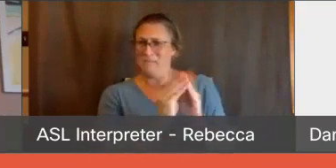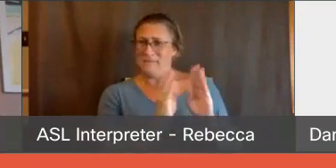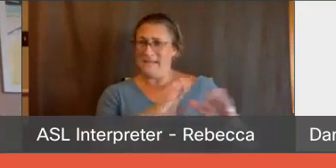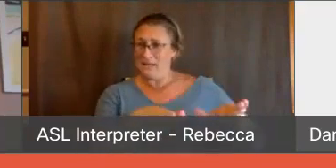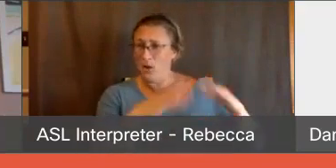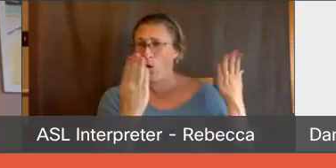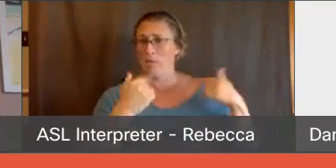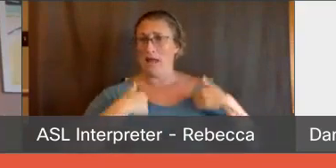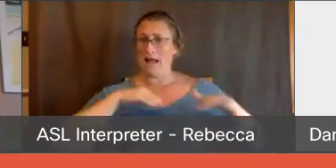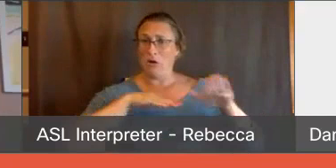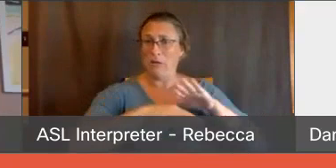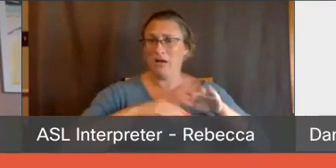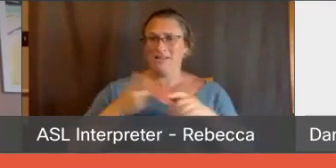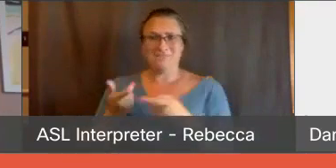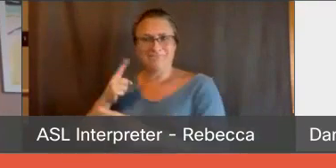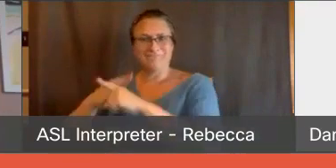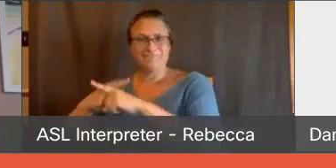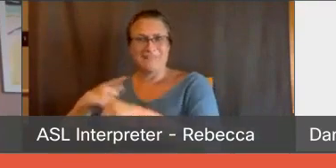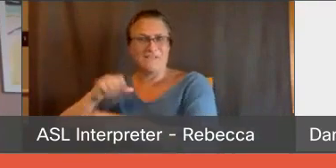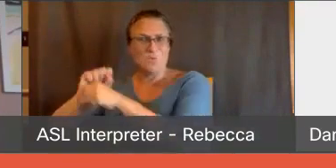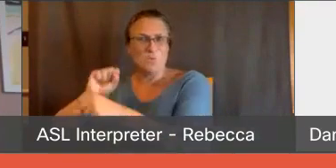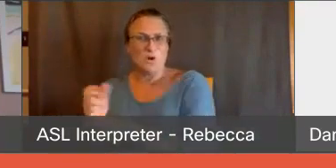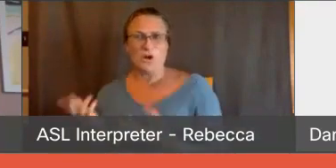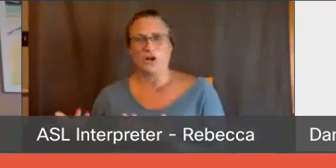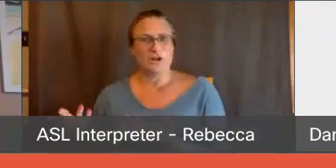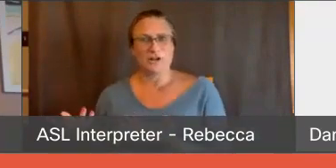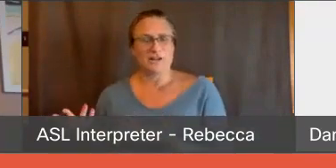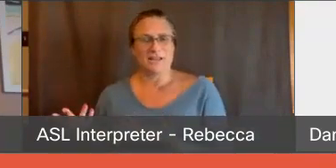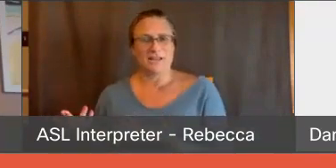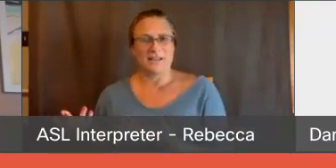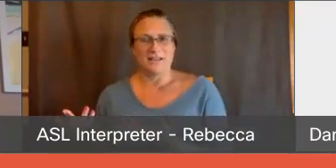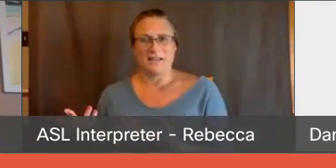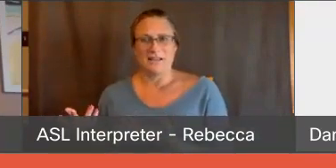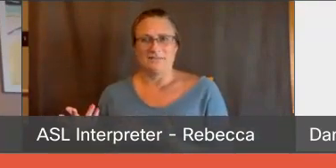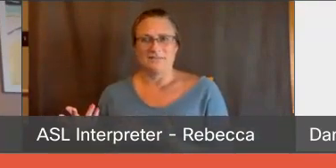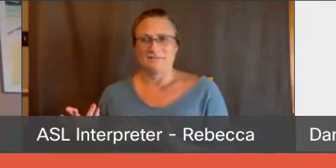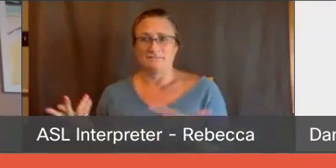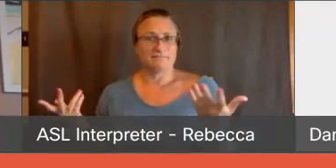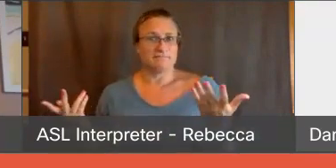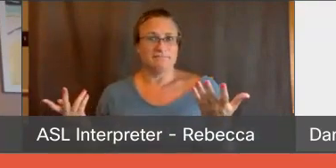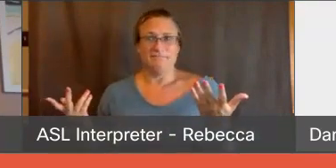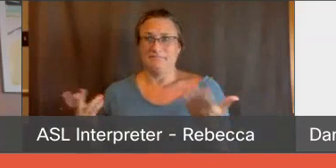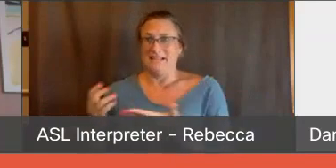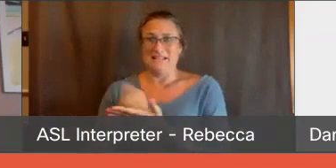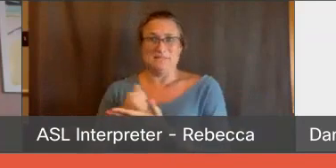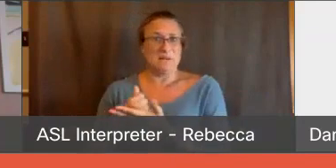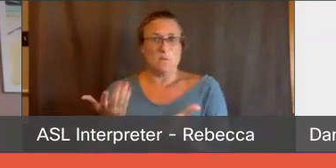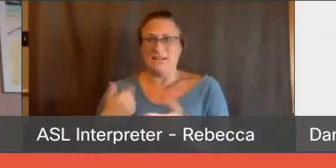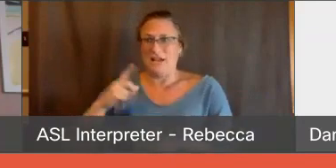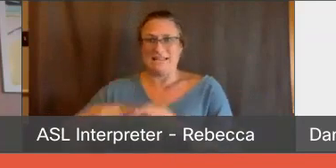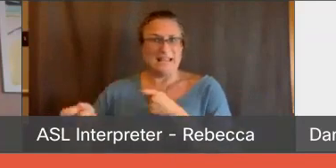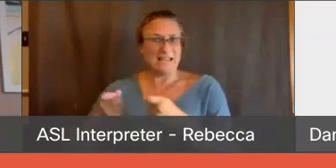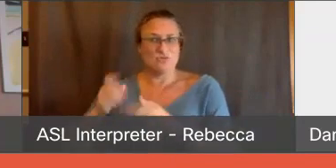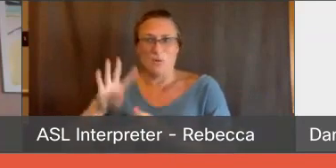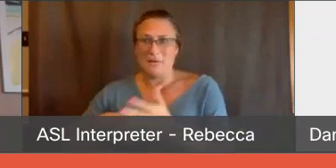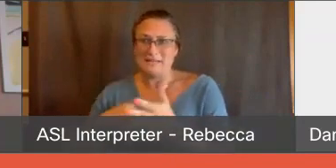public. You can't go to any meetings that happen during the workday because you work 9 to 5, and maybe you work a minimum wage job where you don't control your schedule. And if you